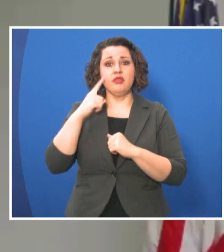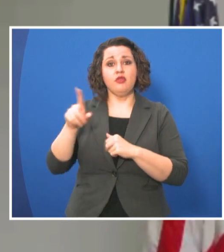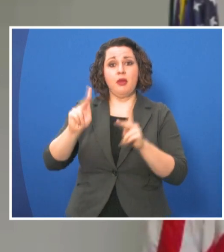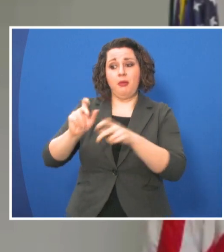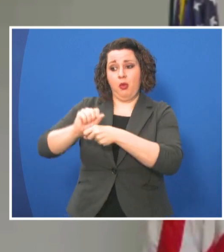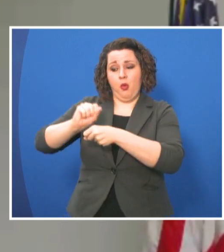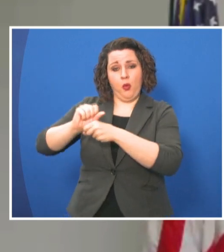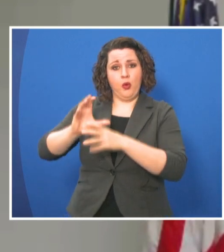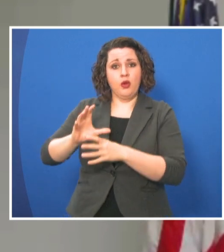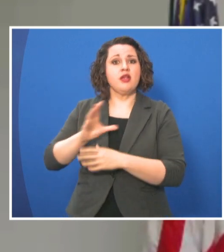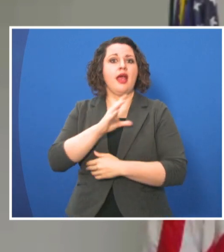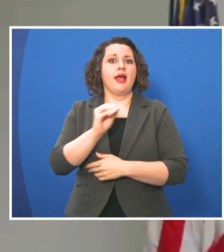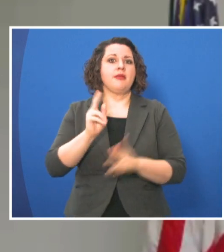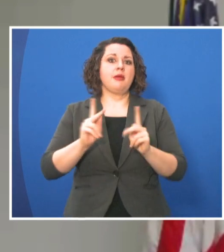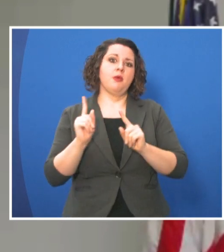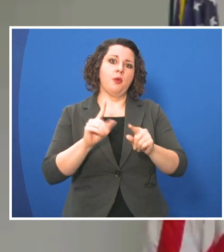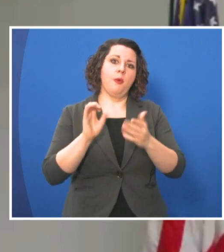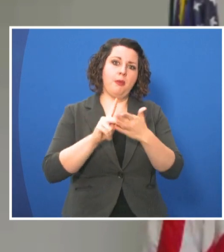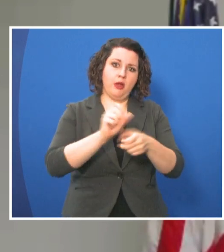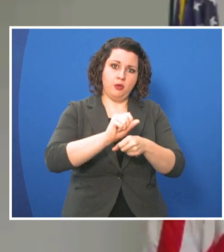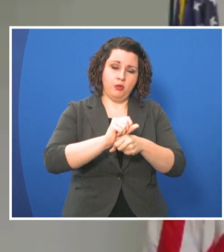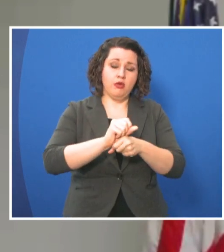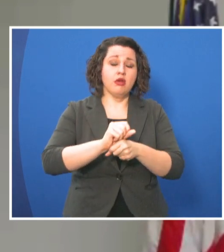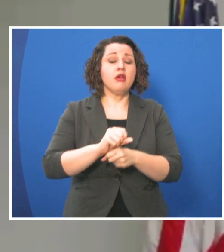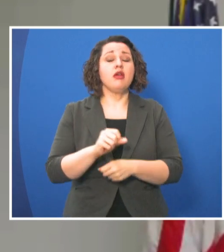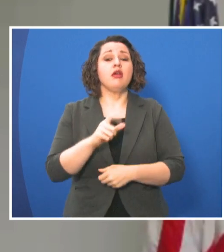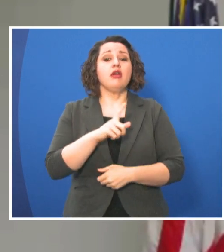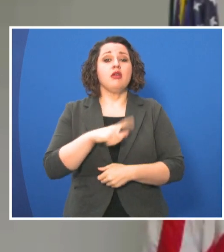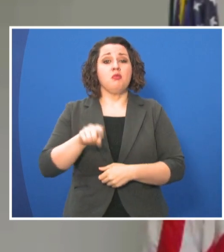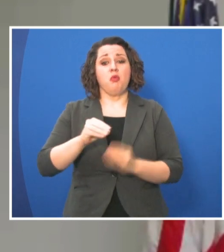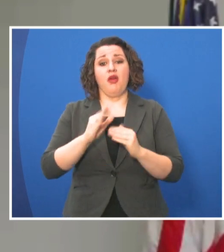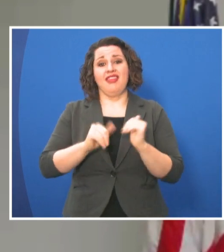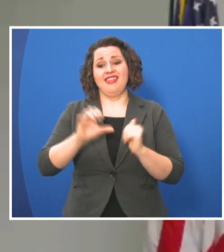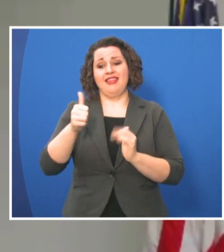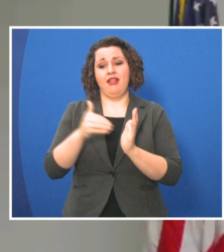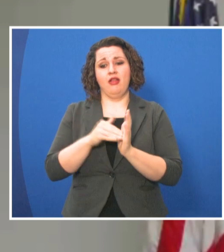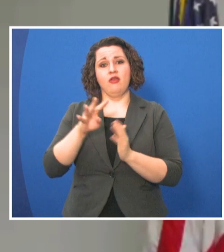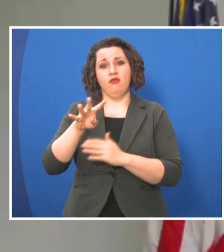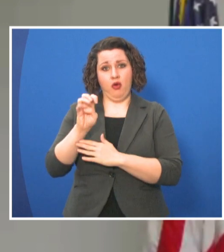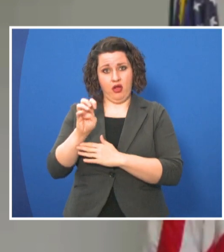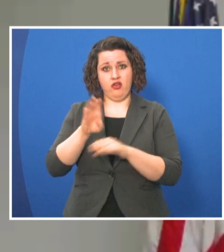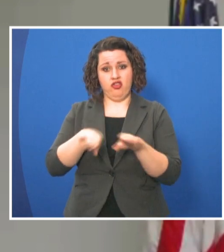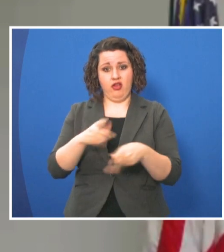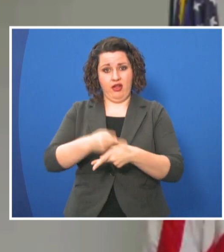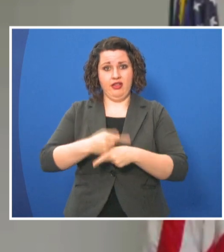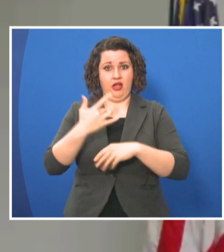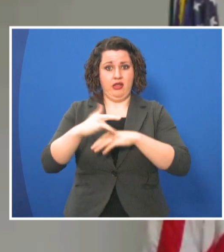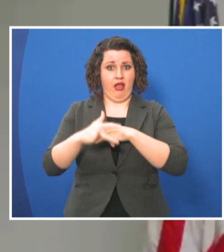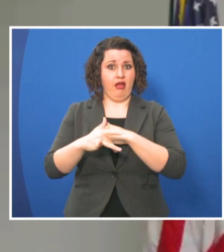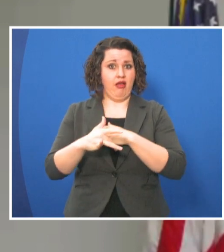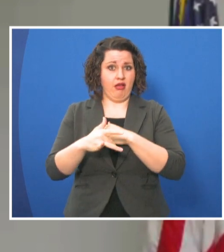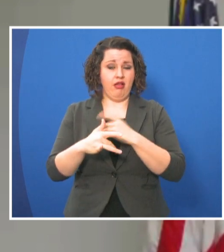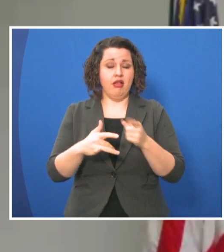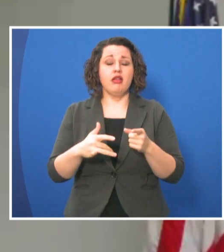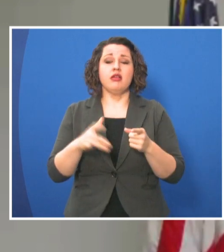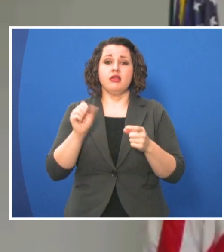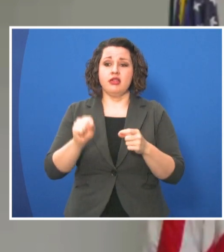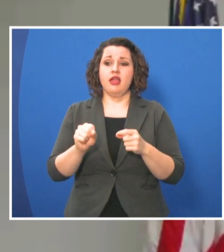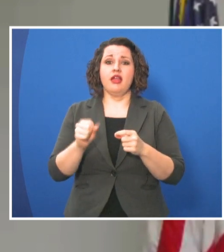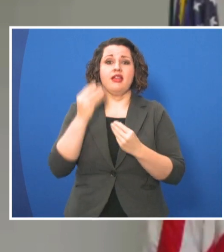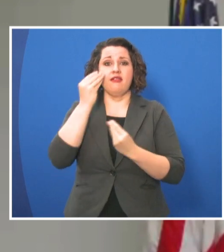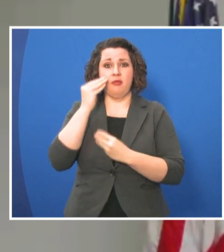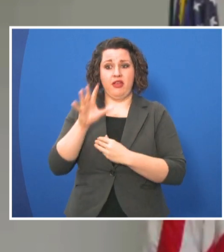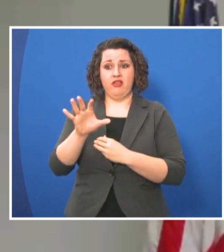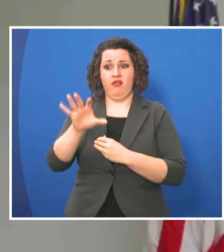for our returning workforce. With more than 10,400 child care slots currently available, you can find all of this